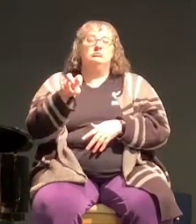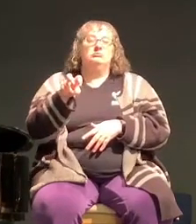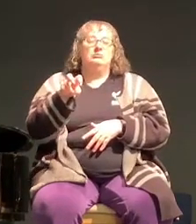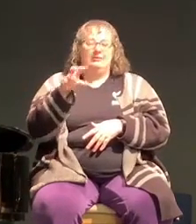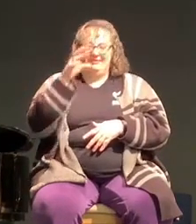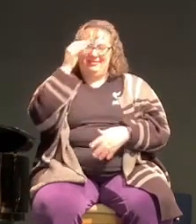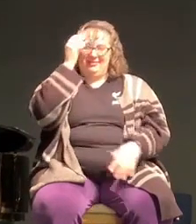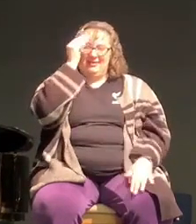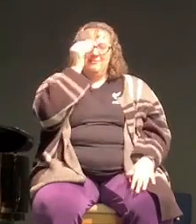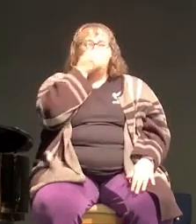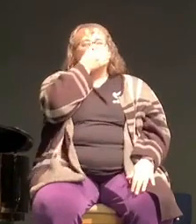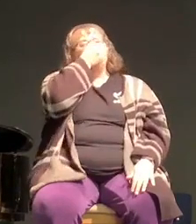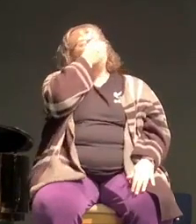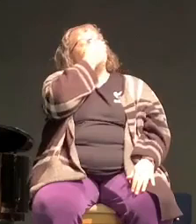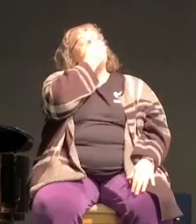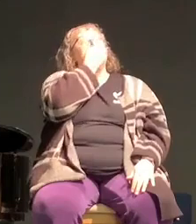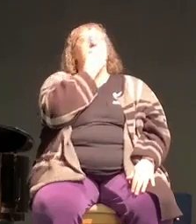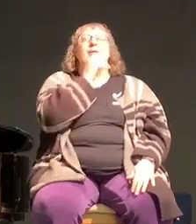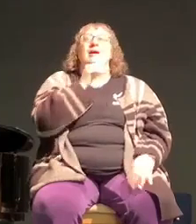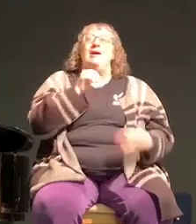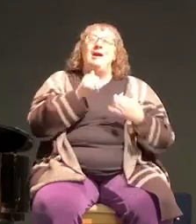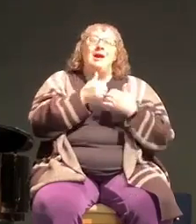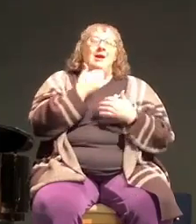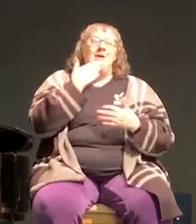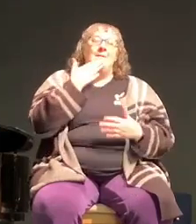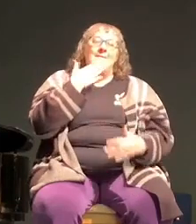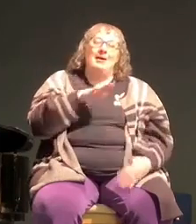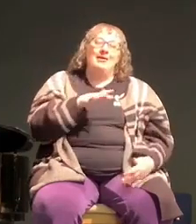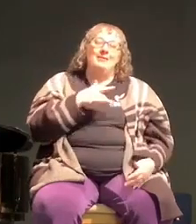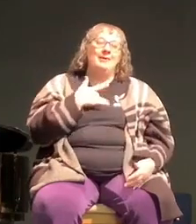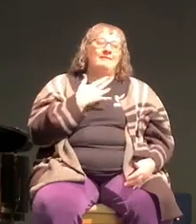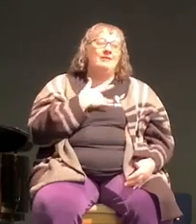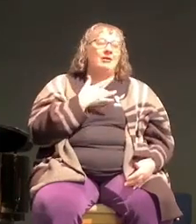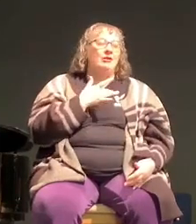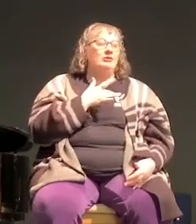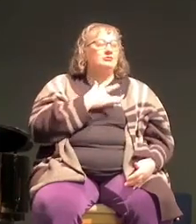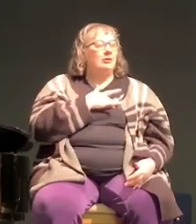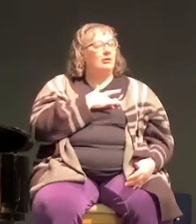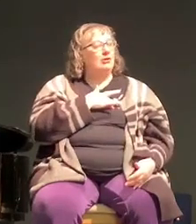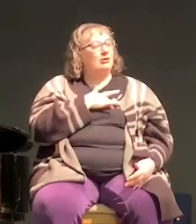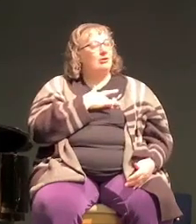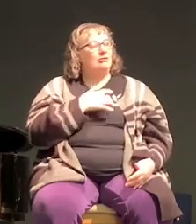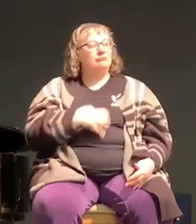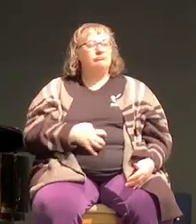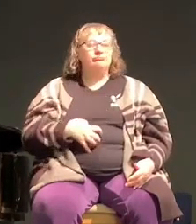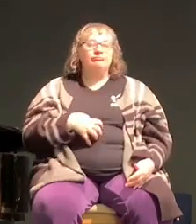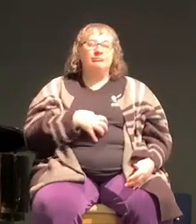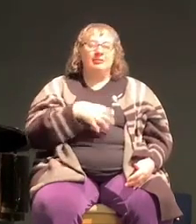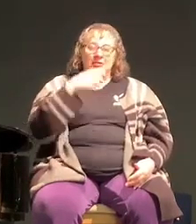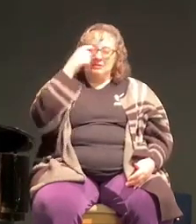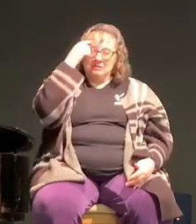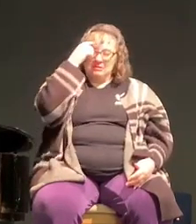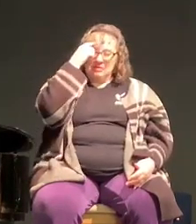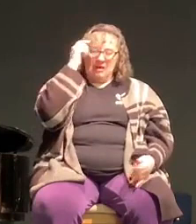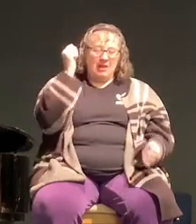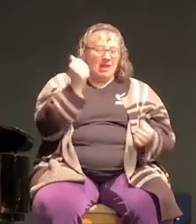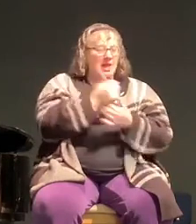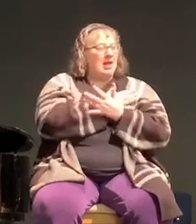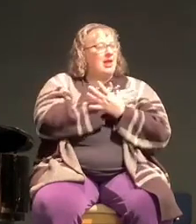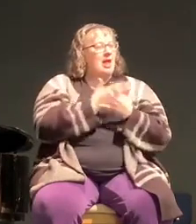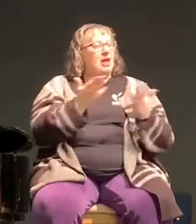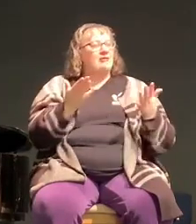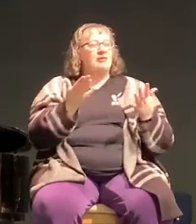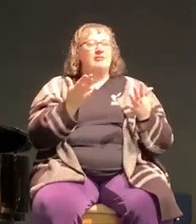Think about how bad that must have felt on his heart, on his stomach, on his mind, on everything he